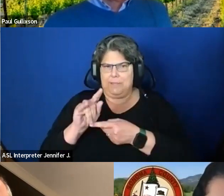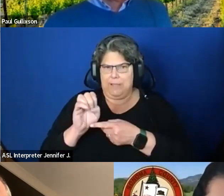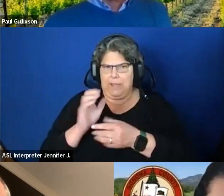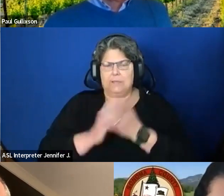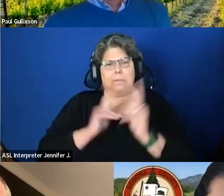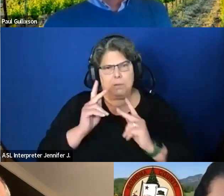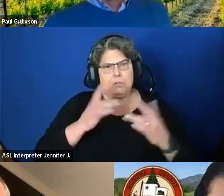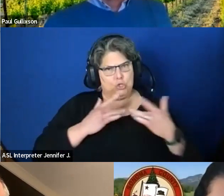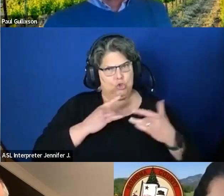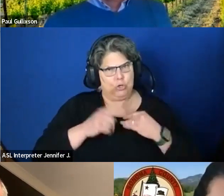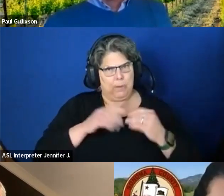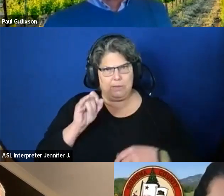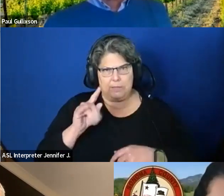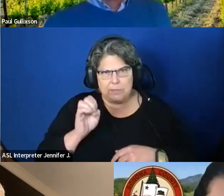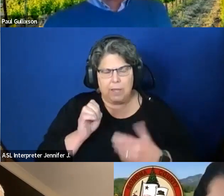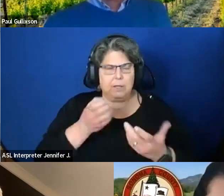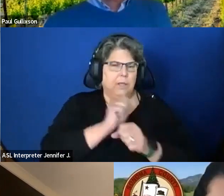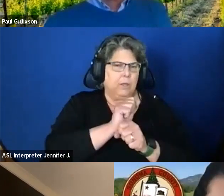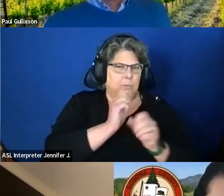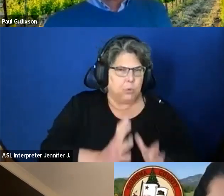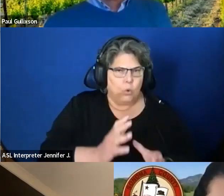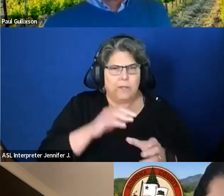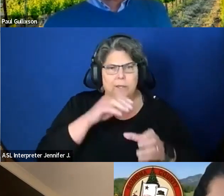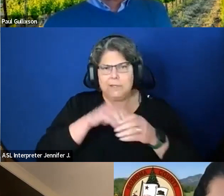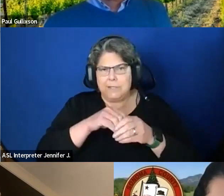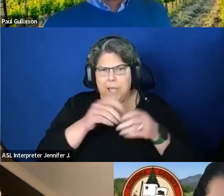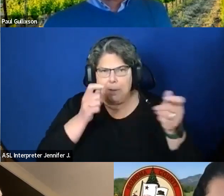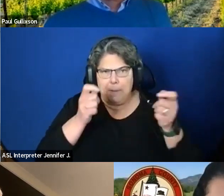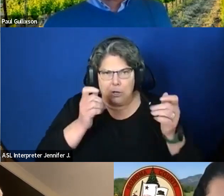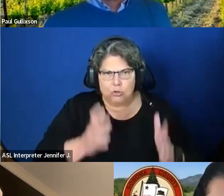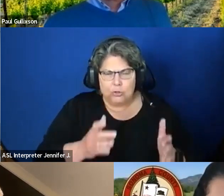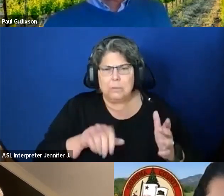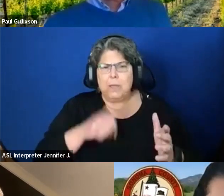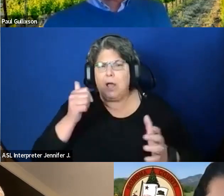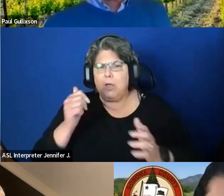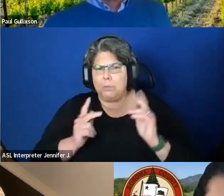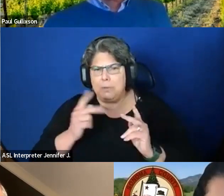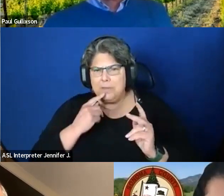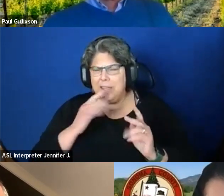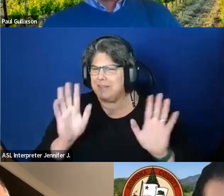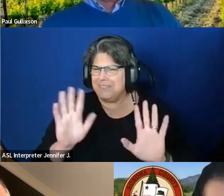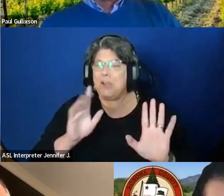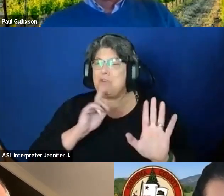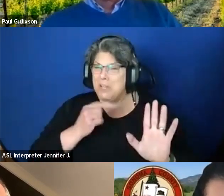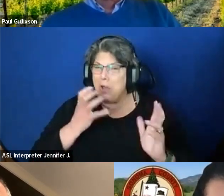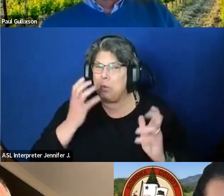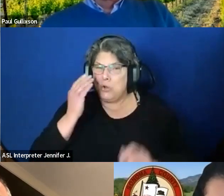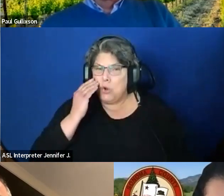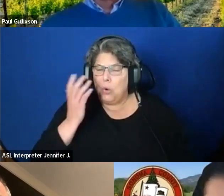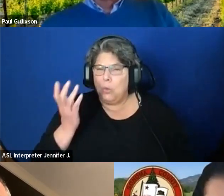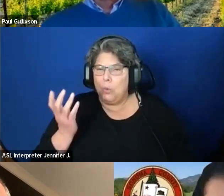concerned about the site. There's employees, there's others in site management, but then there's others who are saying, hey, actually what I'm really interested in is